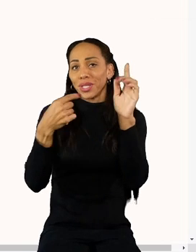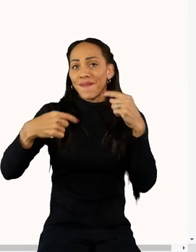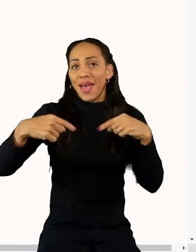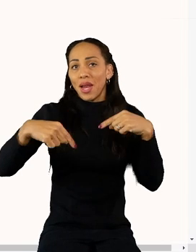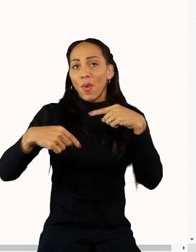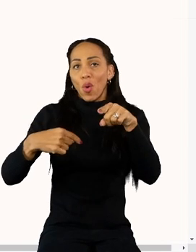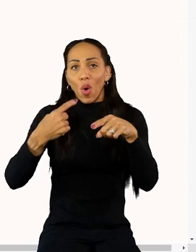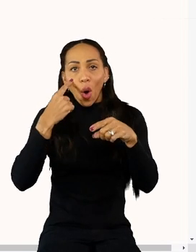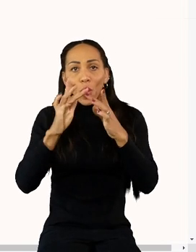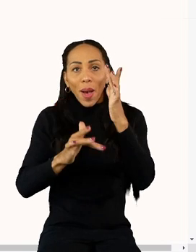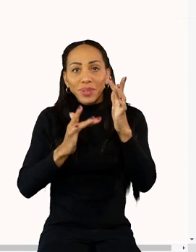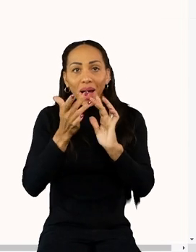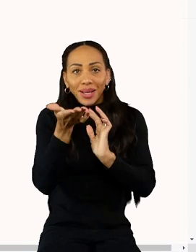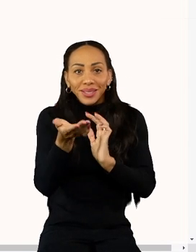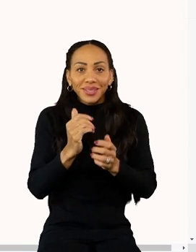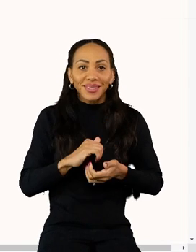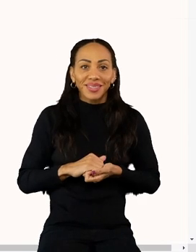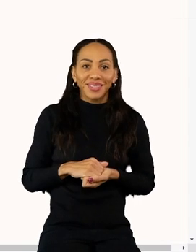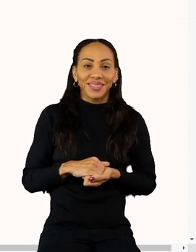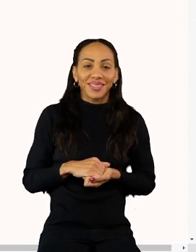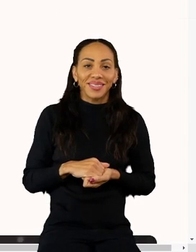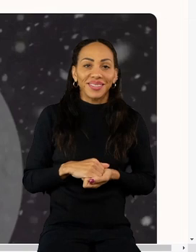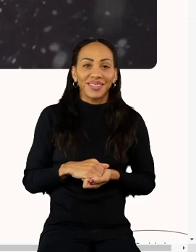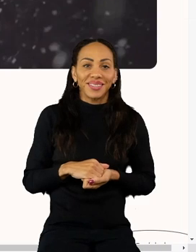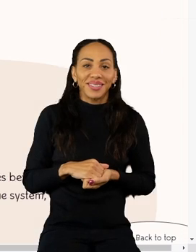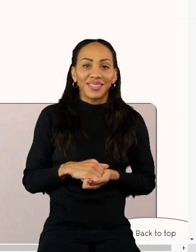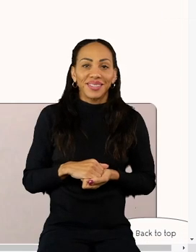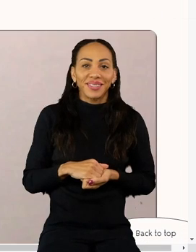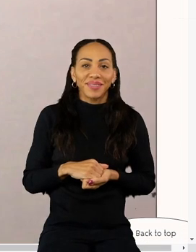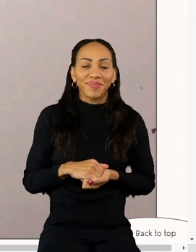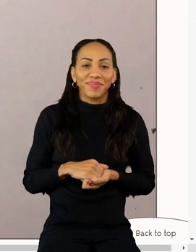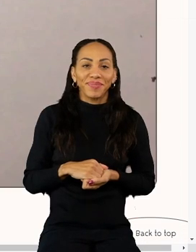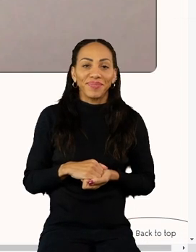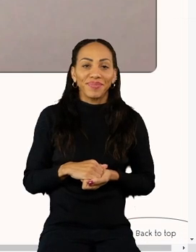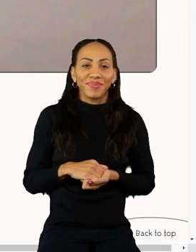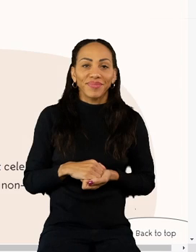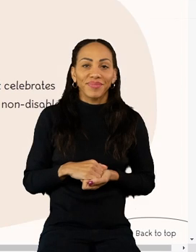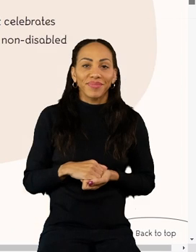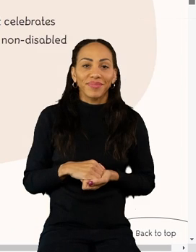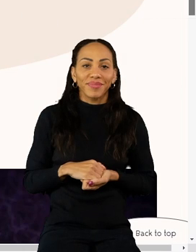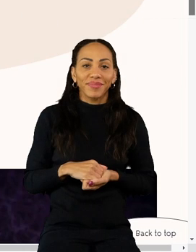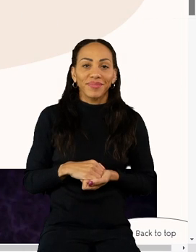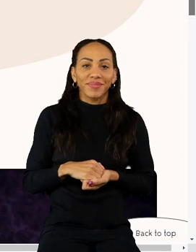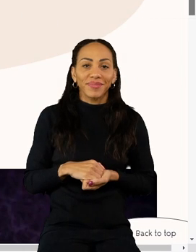the full list of all the artworks which are currently available to watch on the site and engage with on the site.